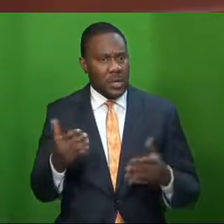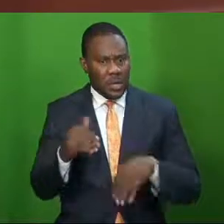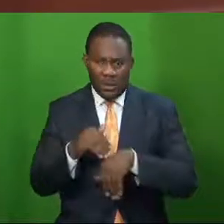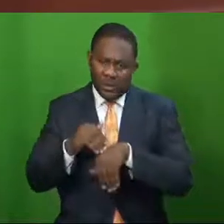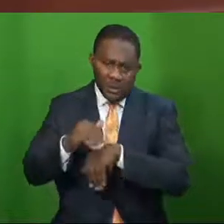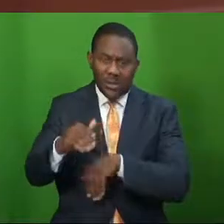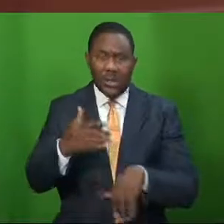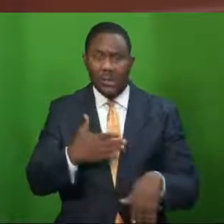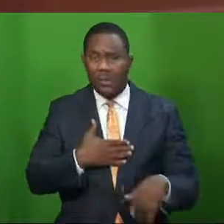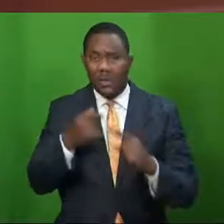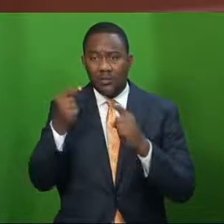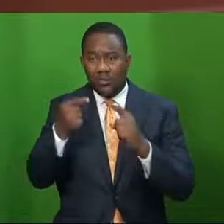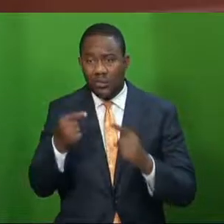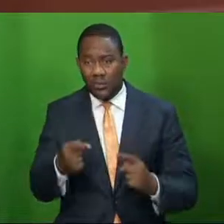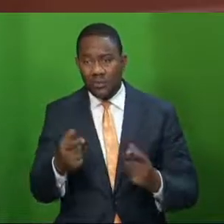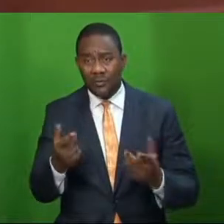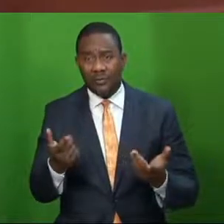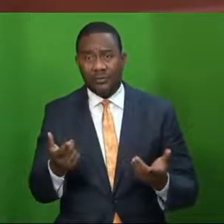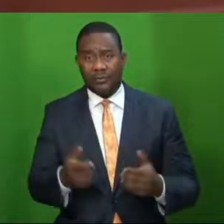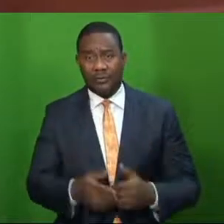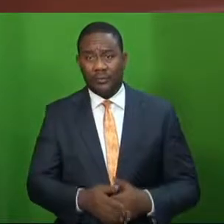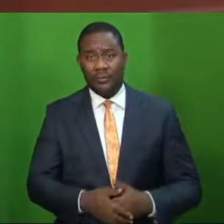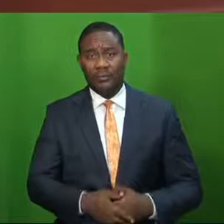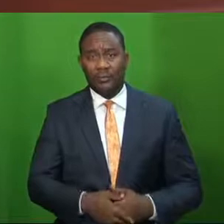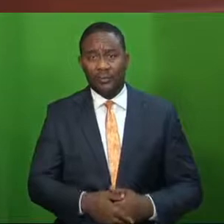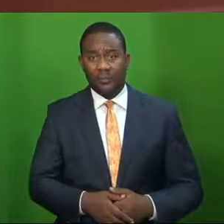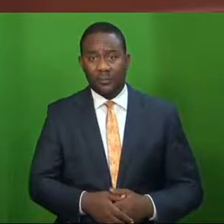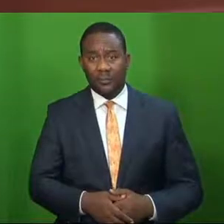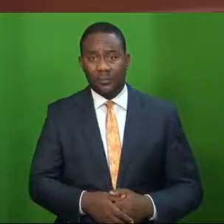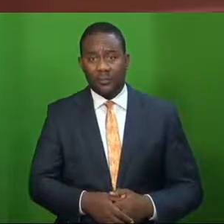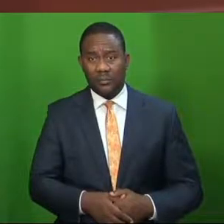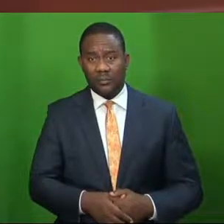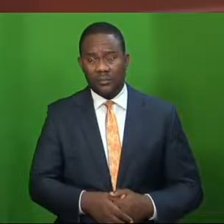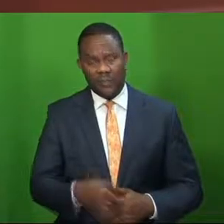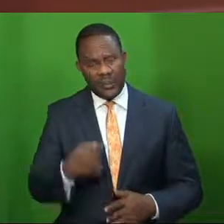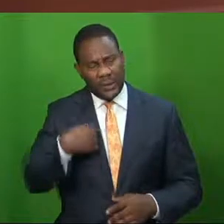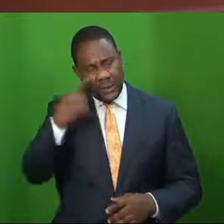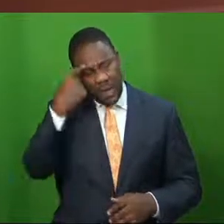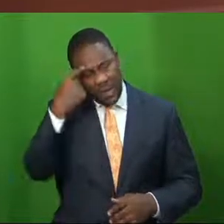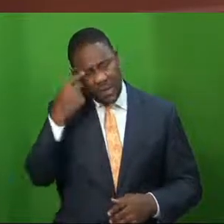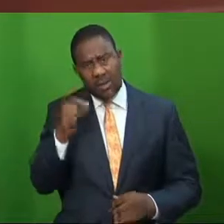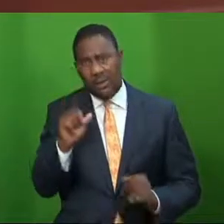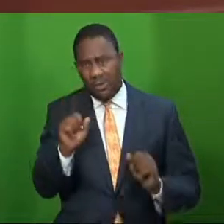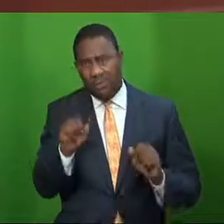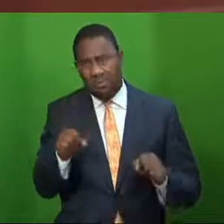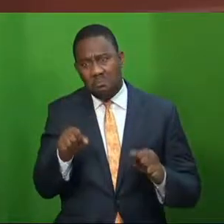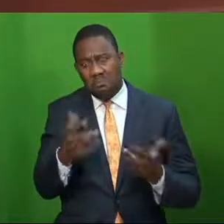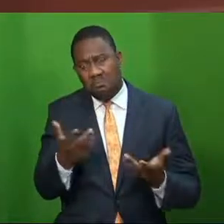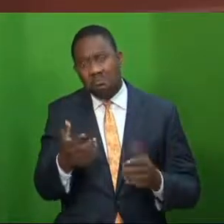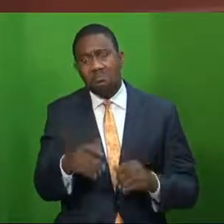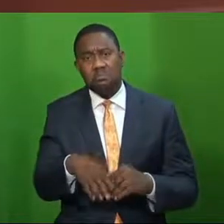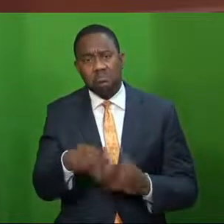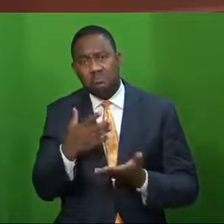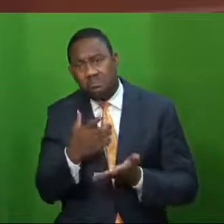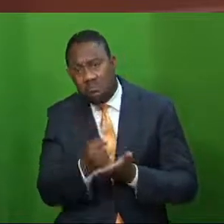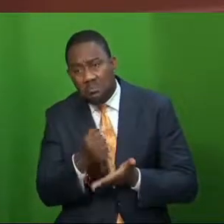comments well in advance so that we can deal with that. I think that if we can take advantage of this aspect,